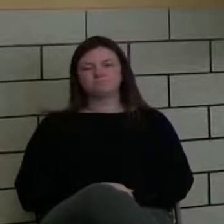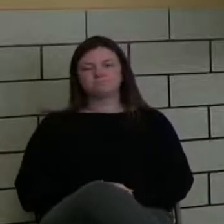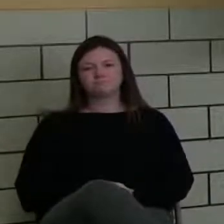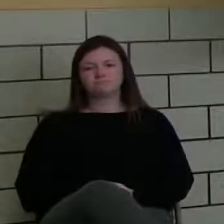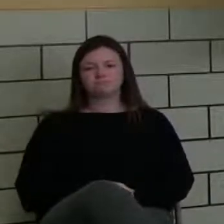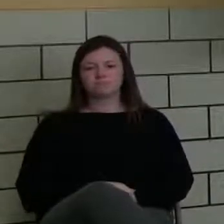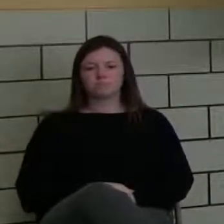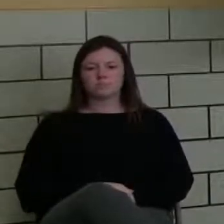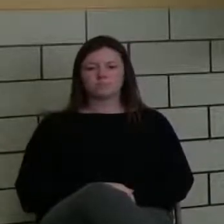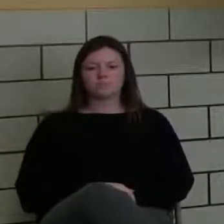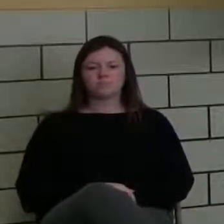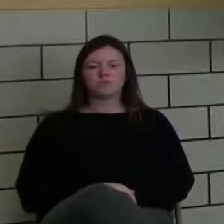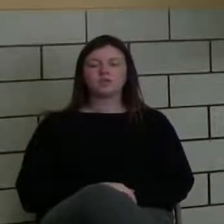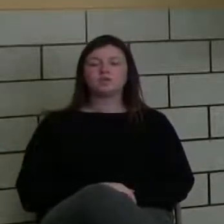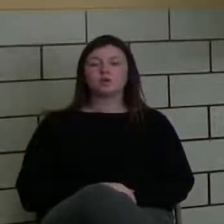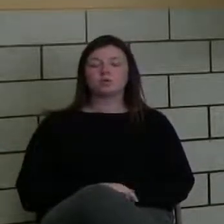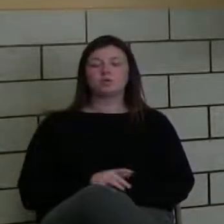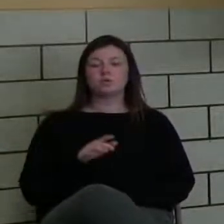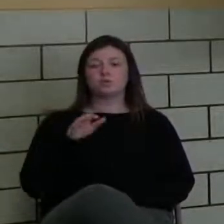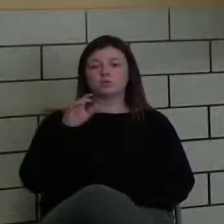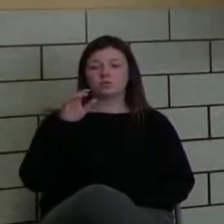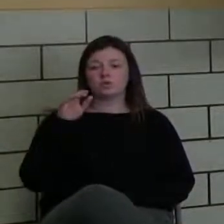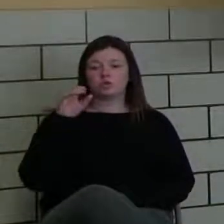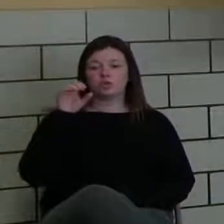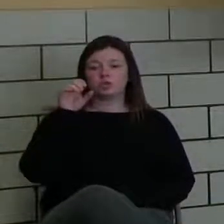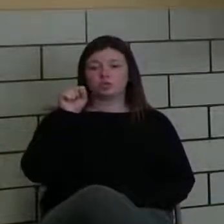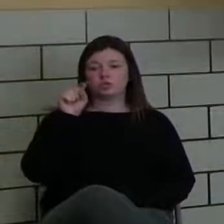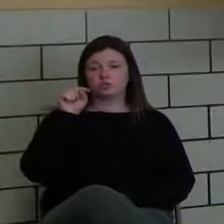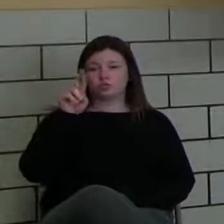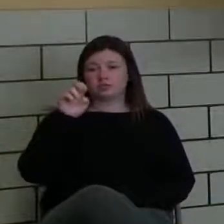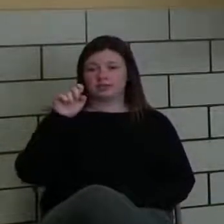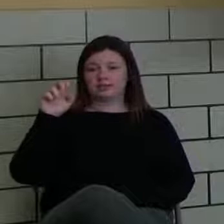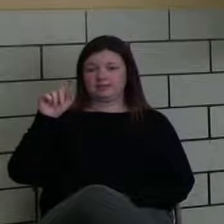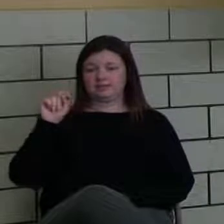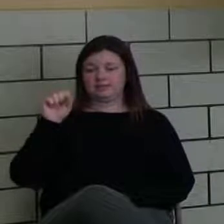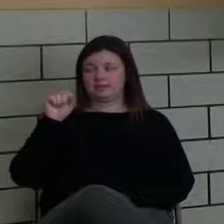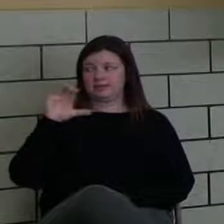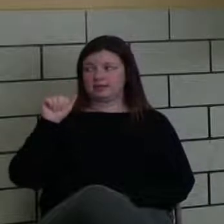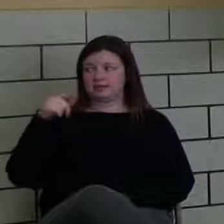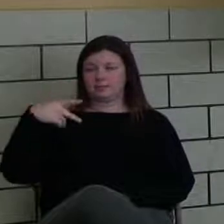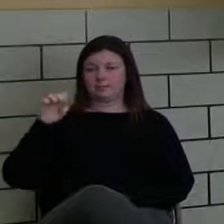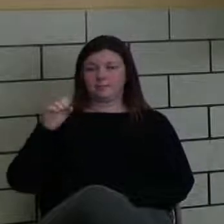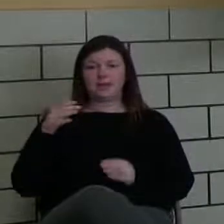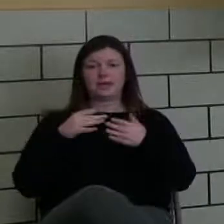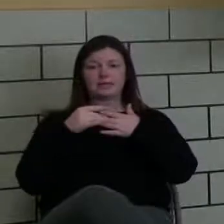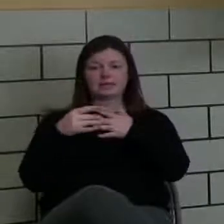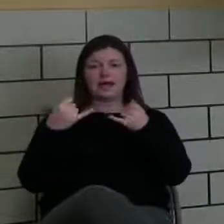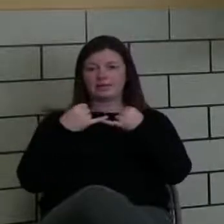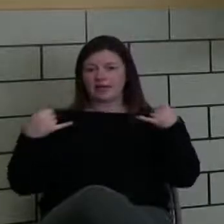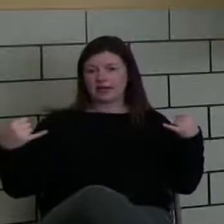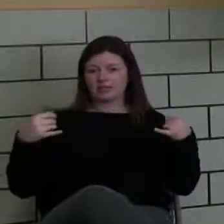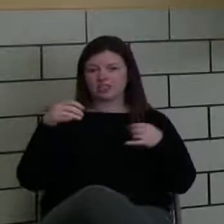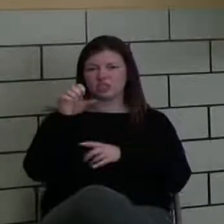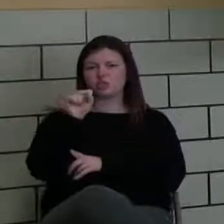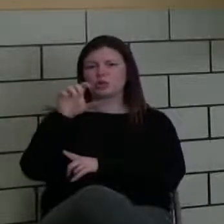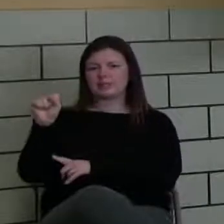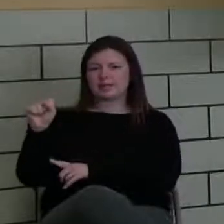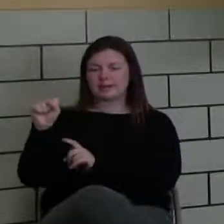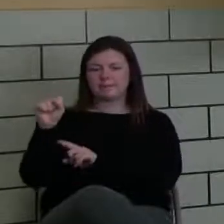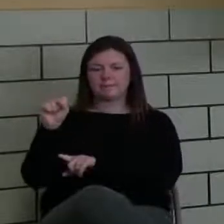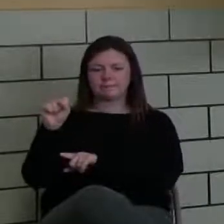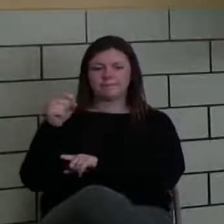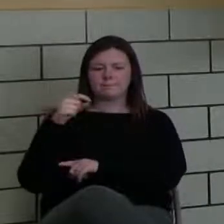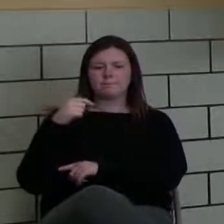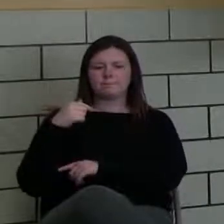So we looked at the streetscape guidelines, and the existing guidelines and our core guidelines match up with those zones that we talked